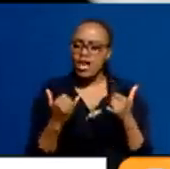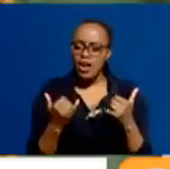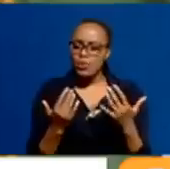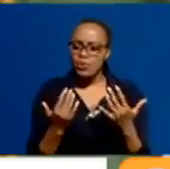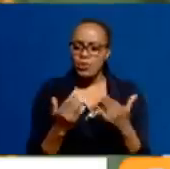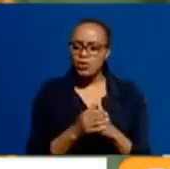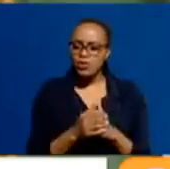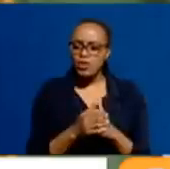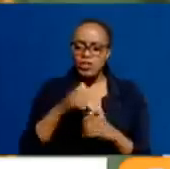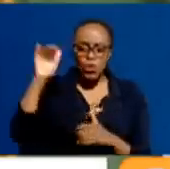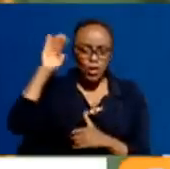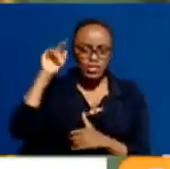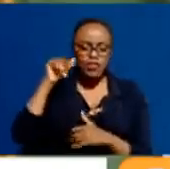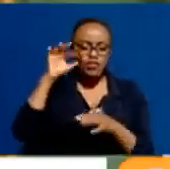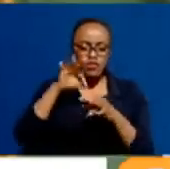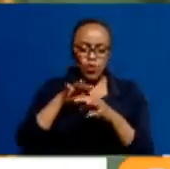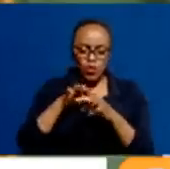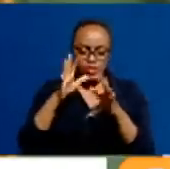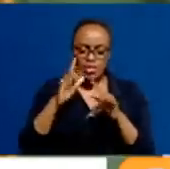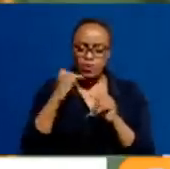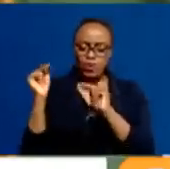the percentage of voter turnout